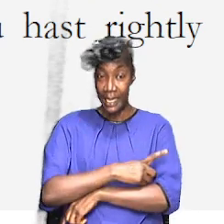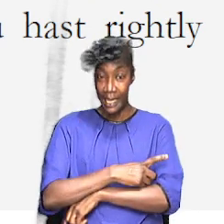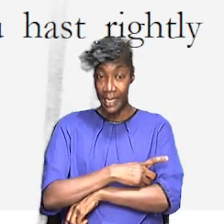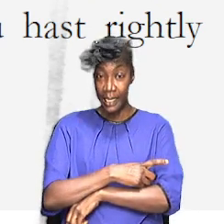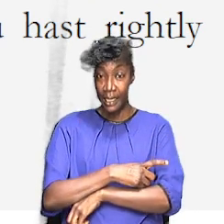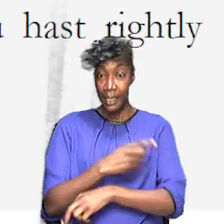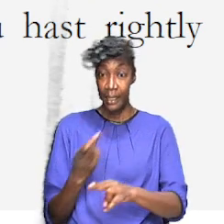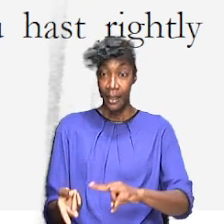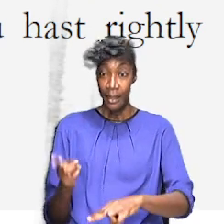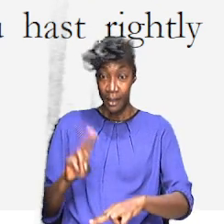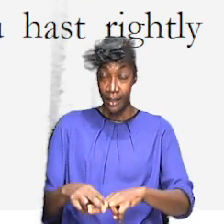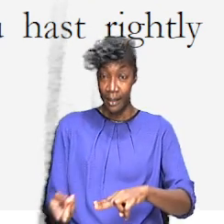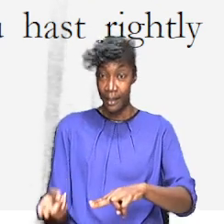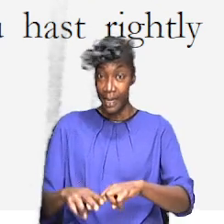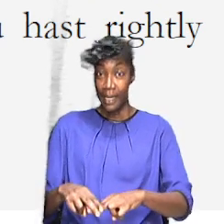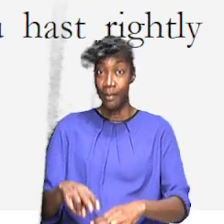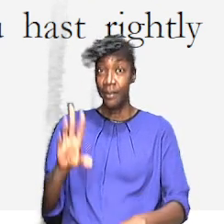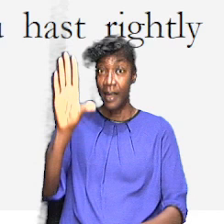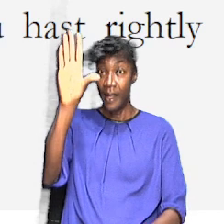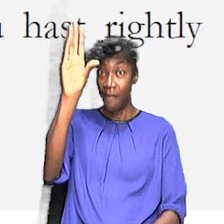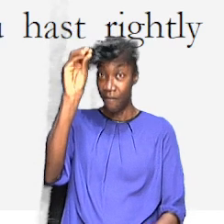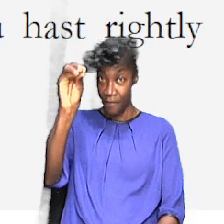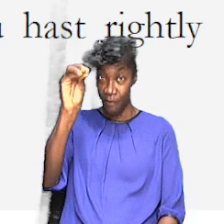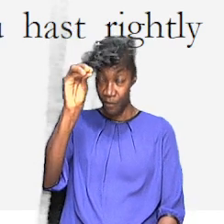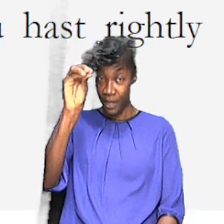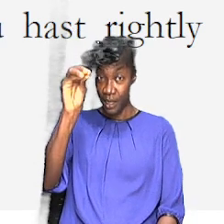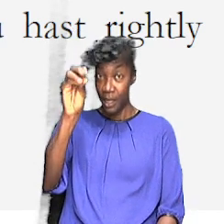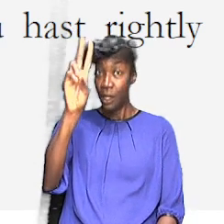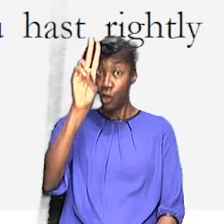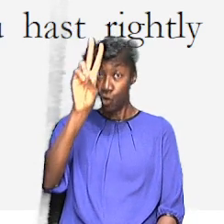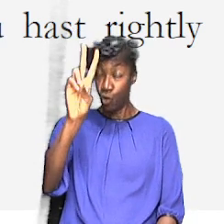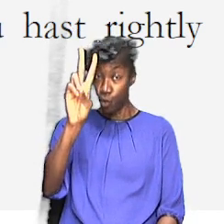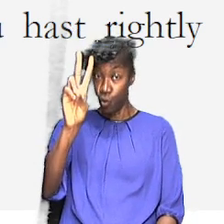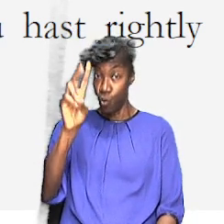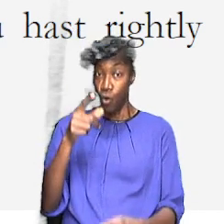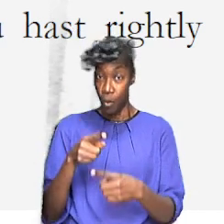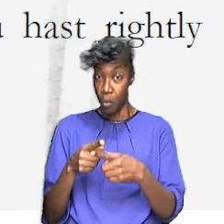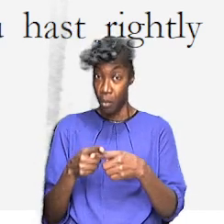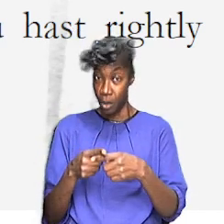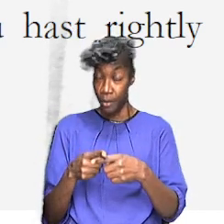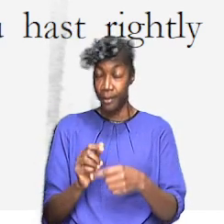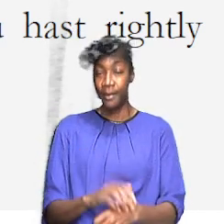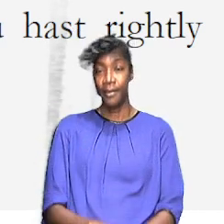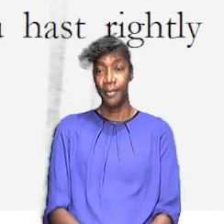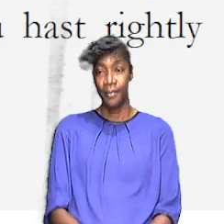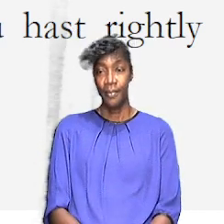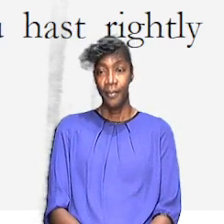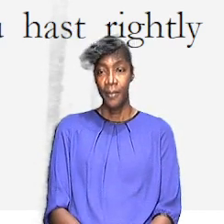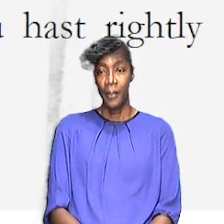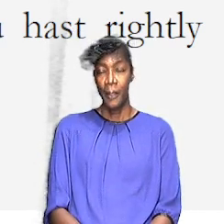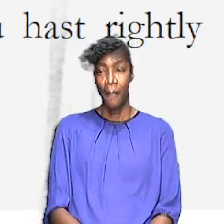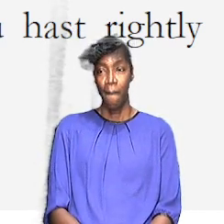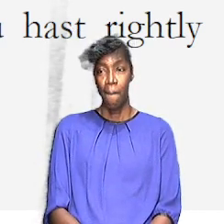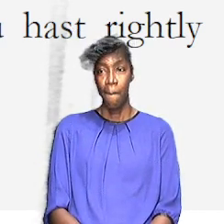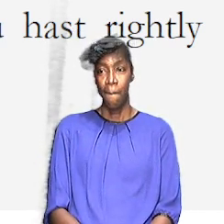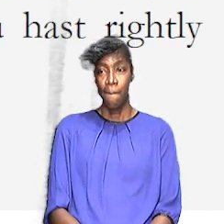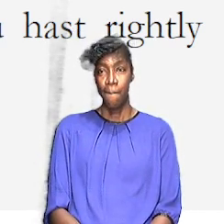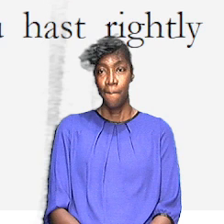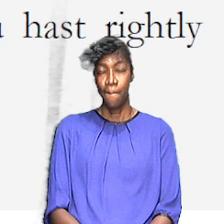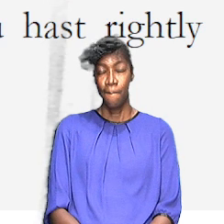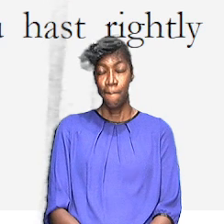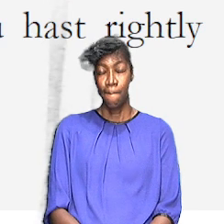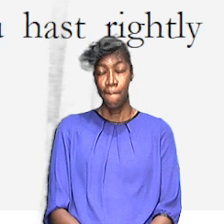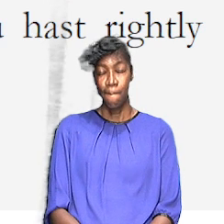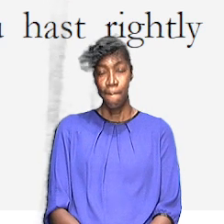2 months. Call it 2 working months. If you're going to say five working days in the week, using our